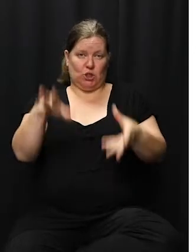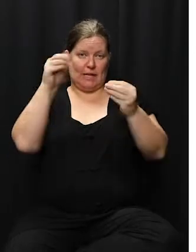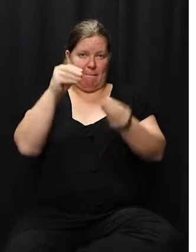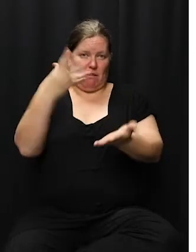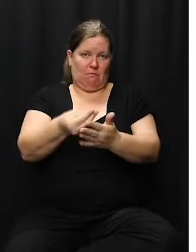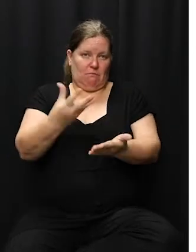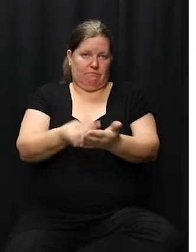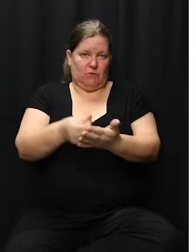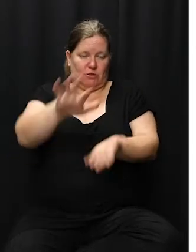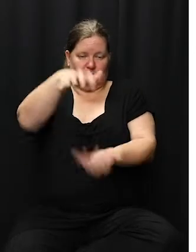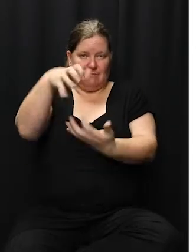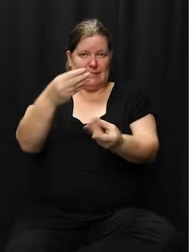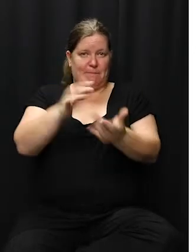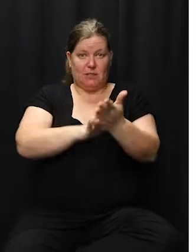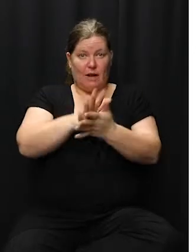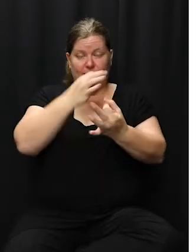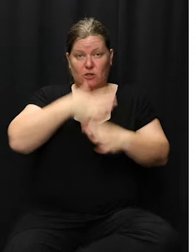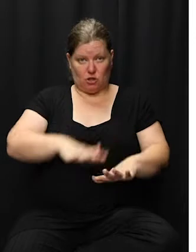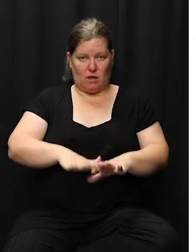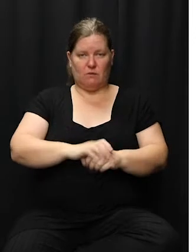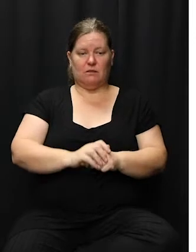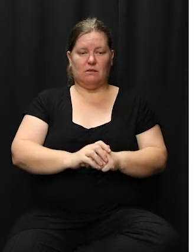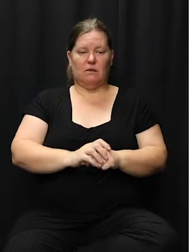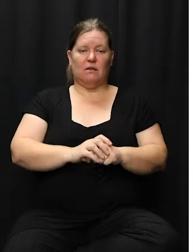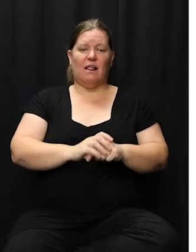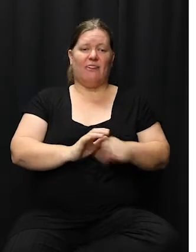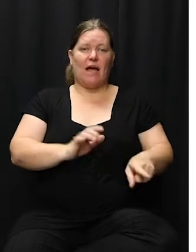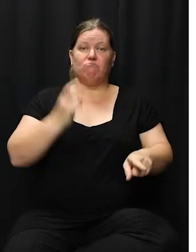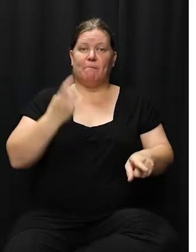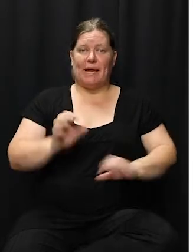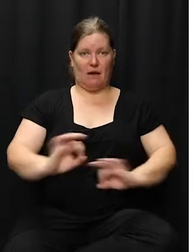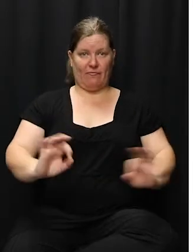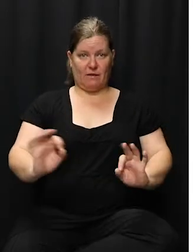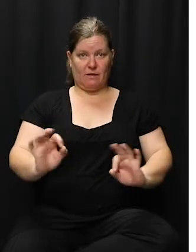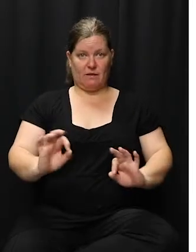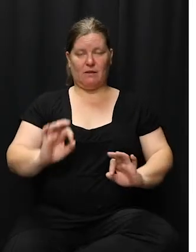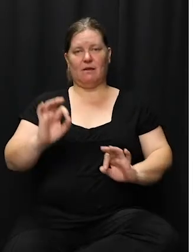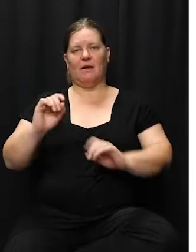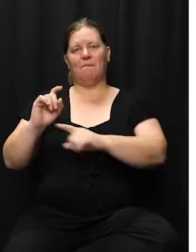that's collecting a language sample, for example, from Signing Child.